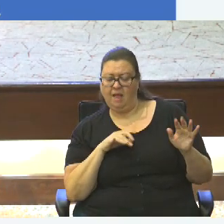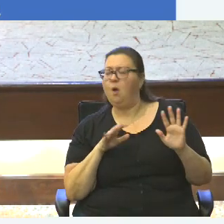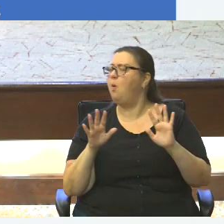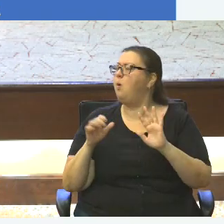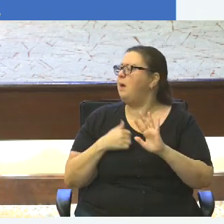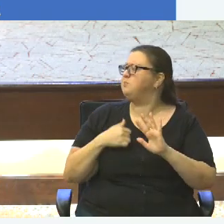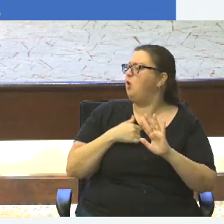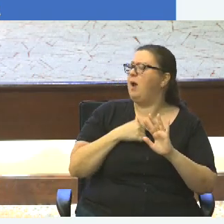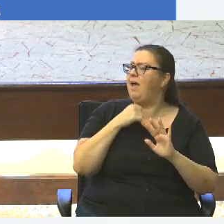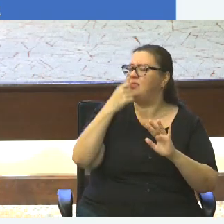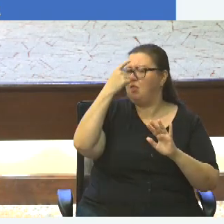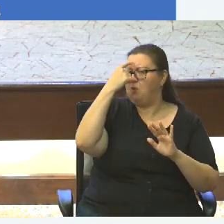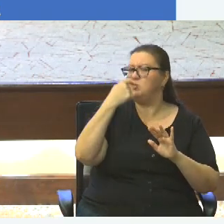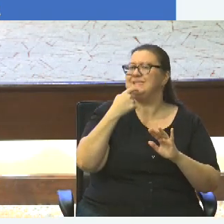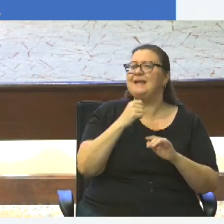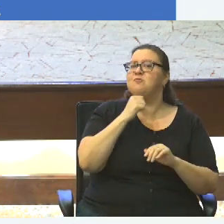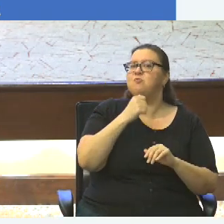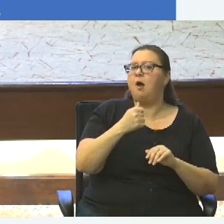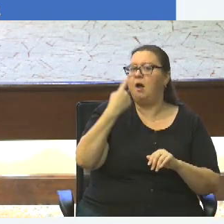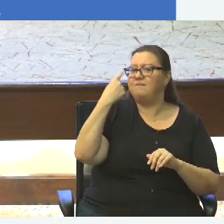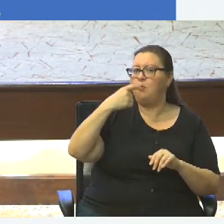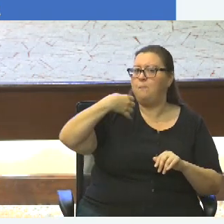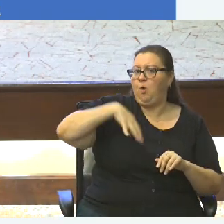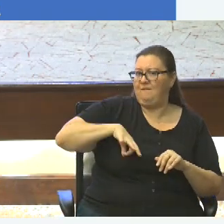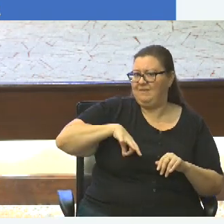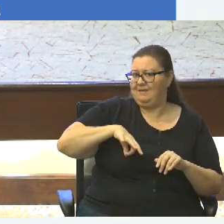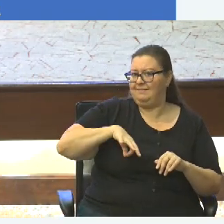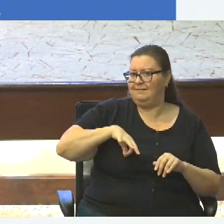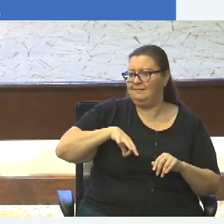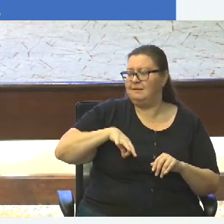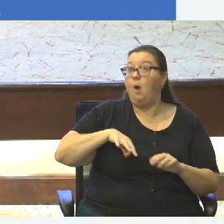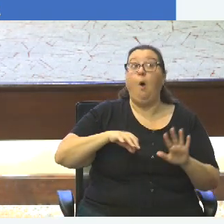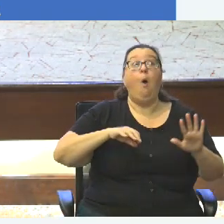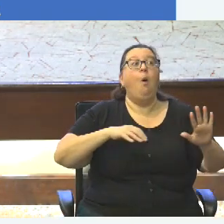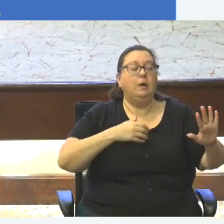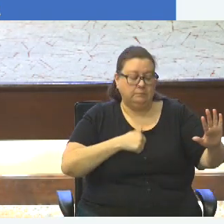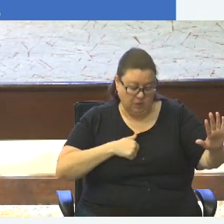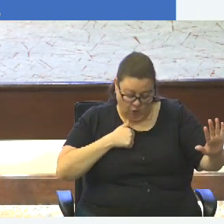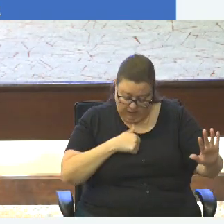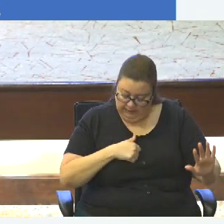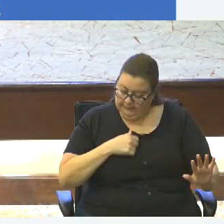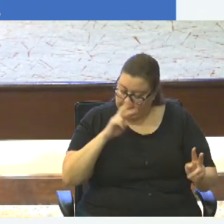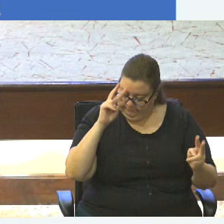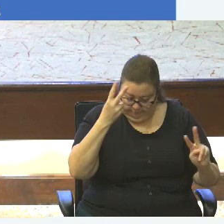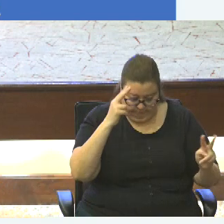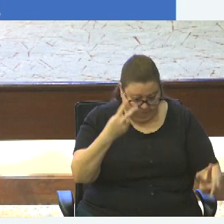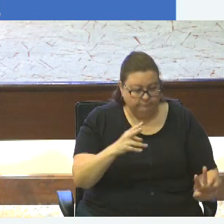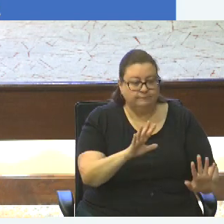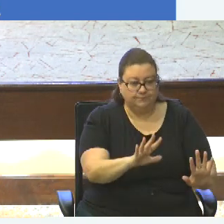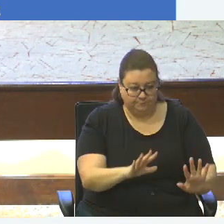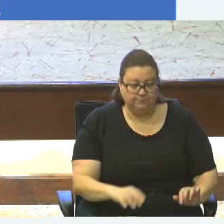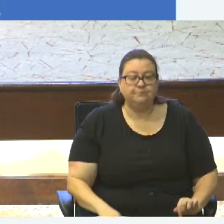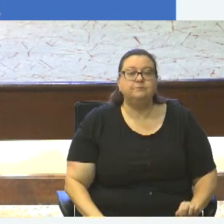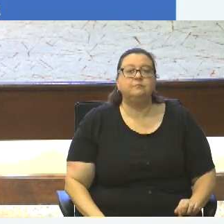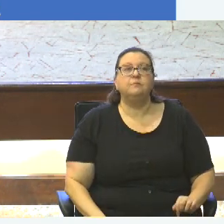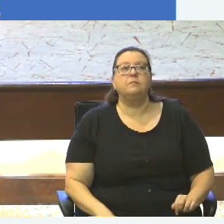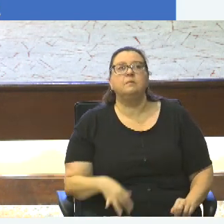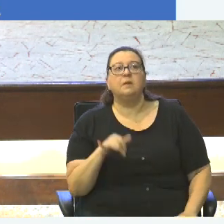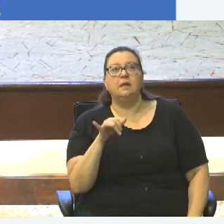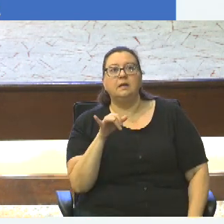thought you said there were a lot of not-for-profit businesses. Oh, my apologies. I misheard you. I'm sorry. No, that's